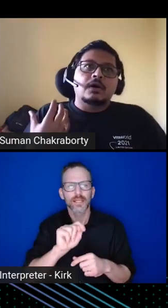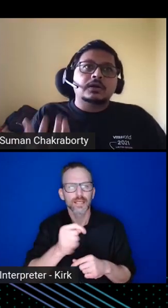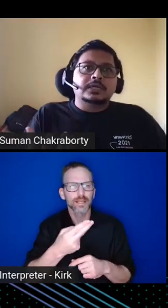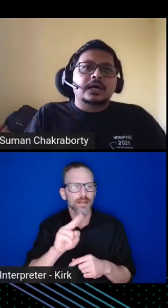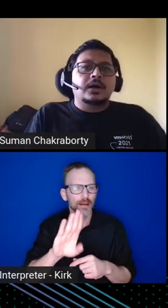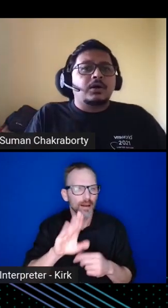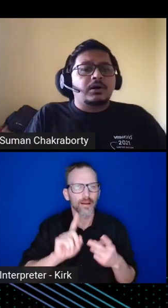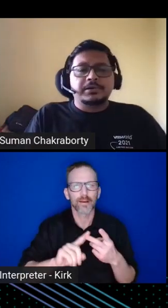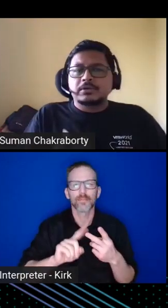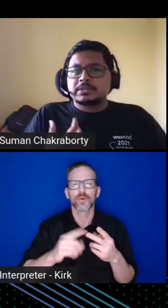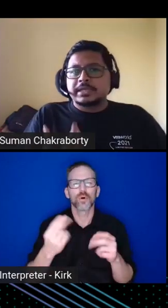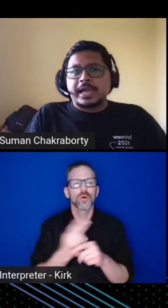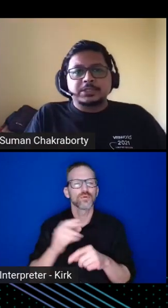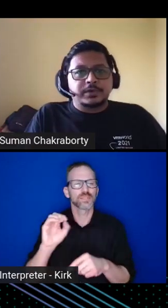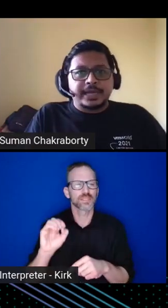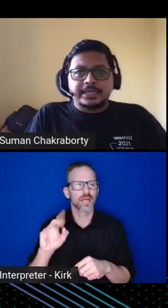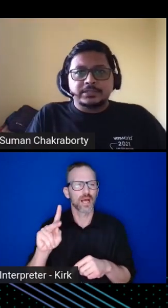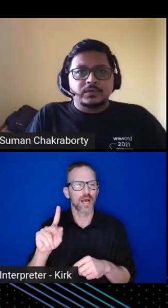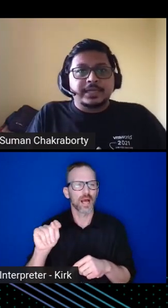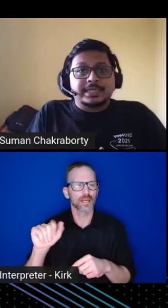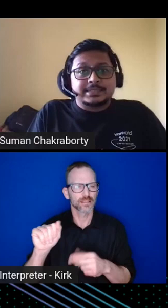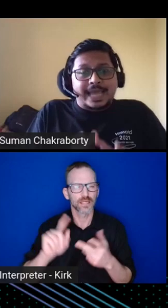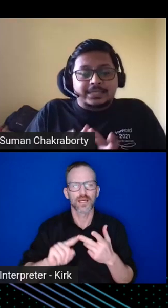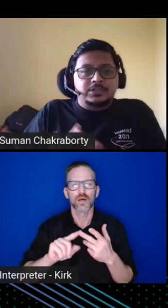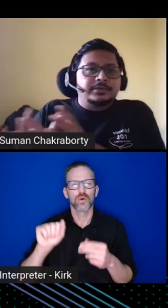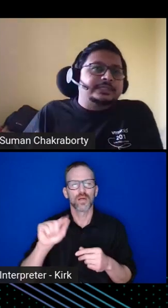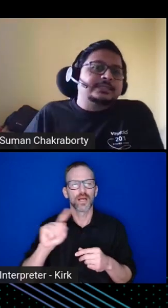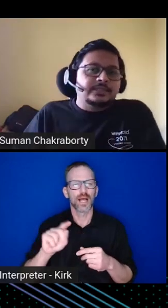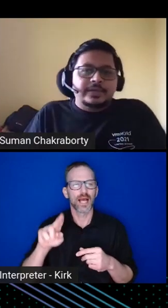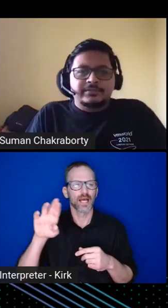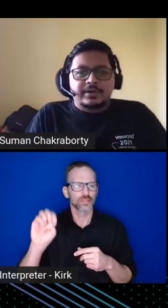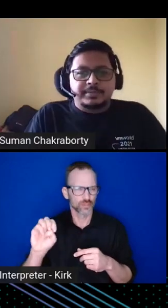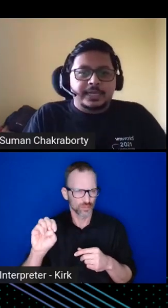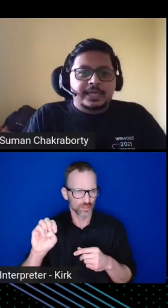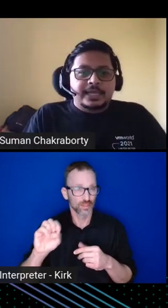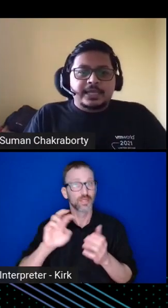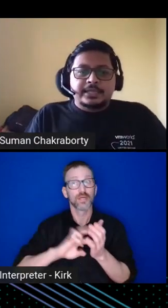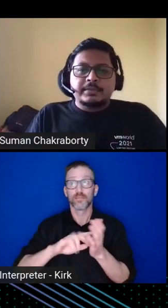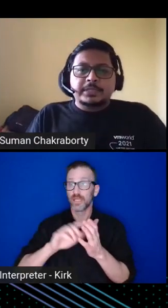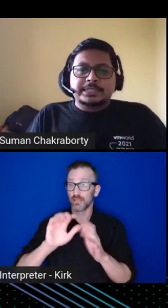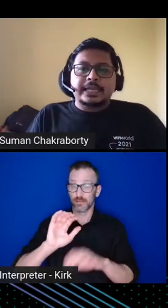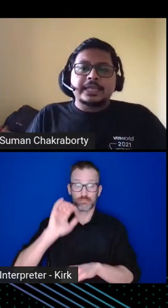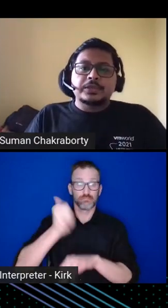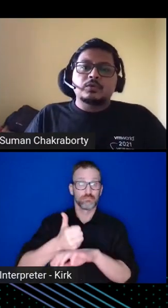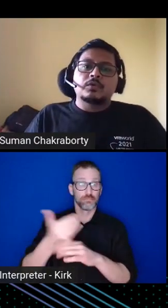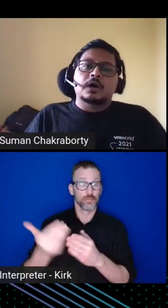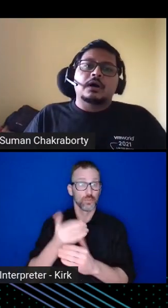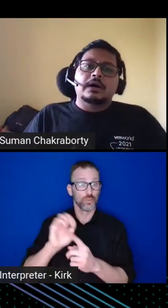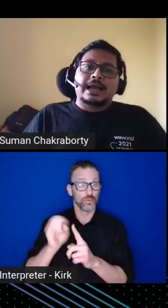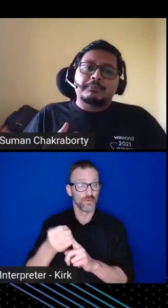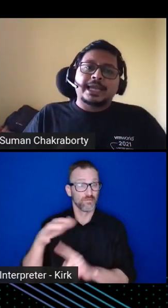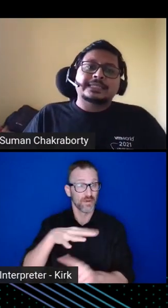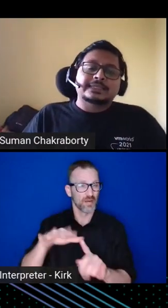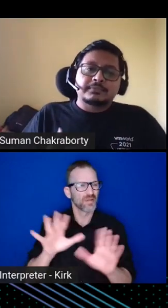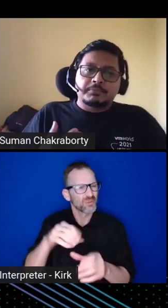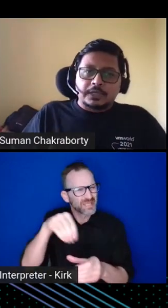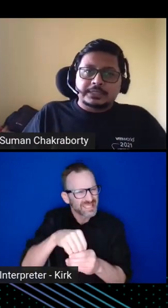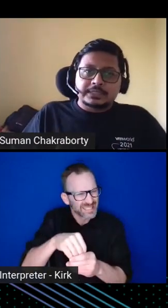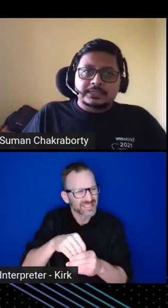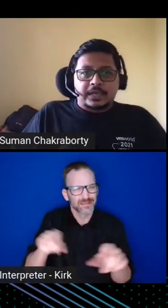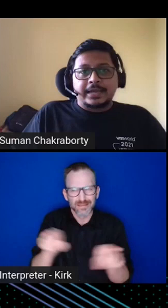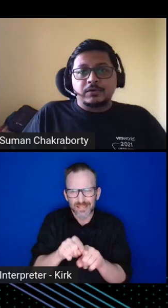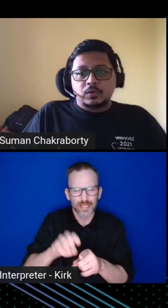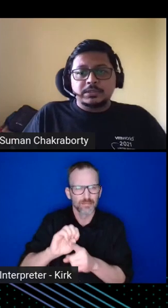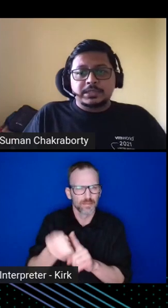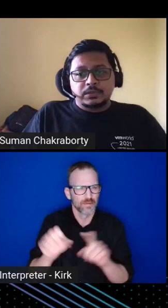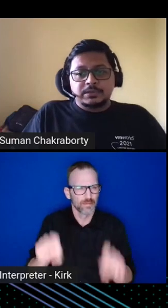using Okta or using Azure AD. So it doesn't actually reside in your environment. Then basically you apply certain